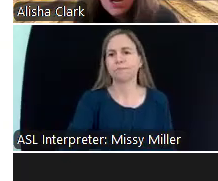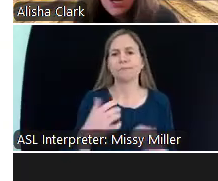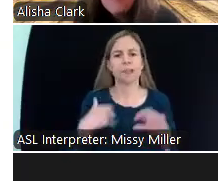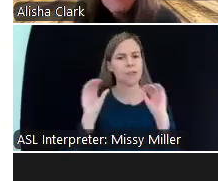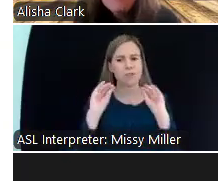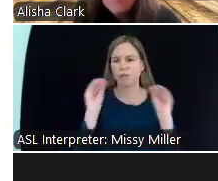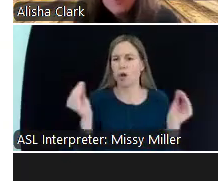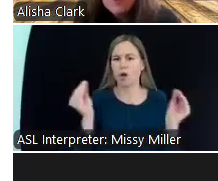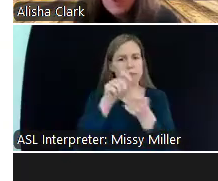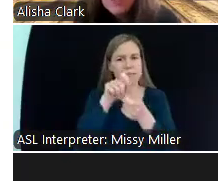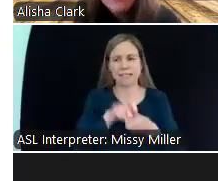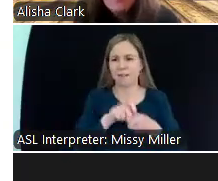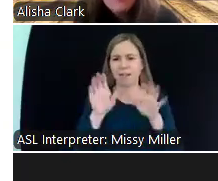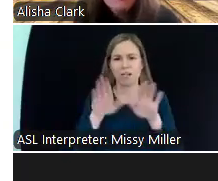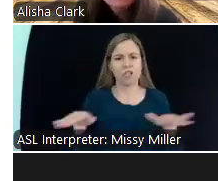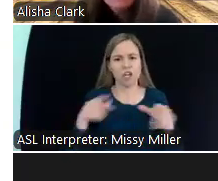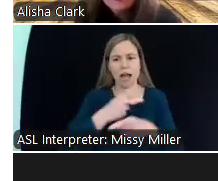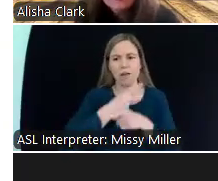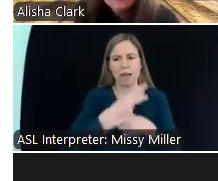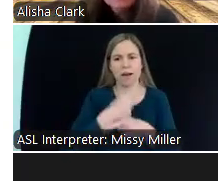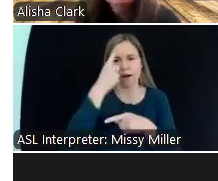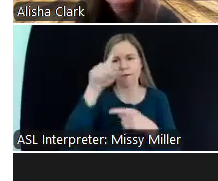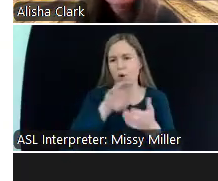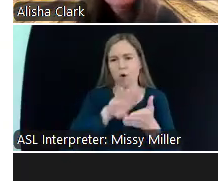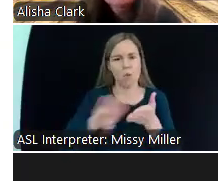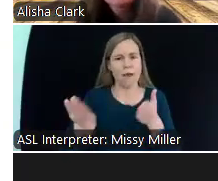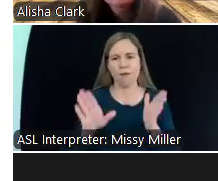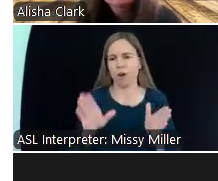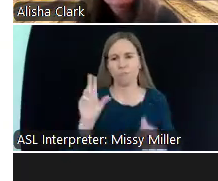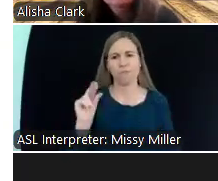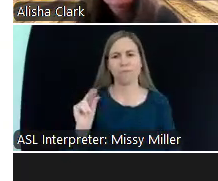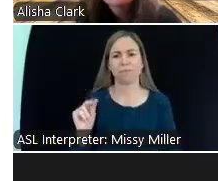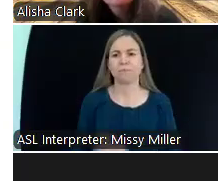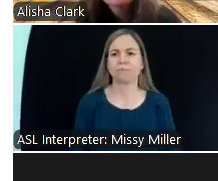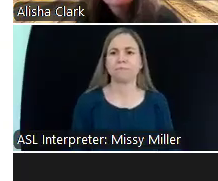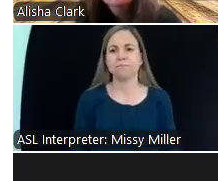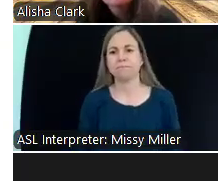childcare as a waiver service.